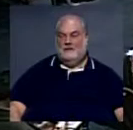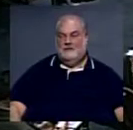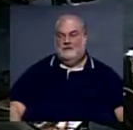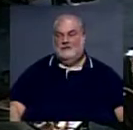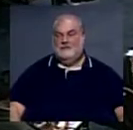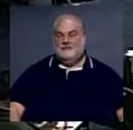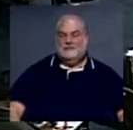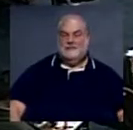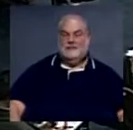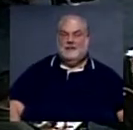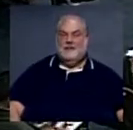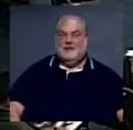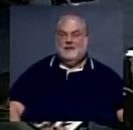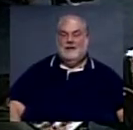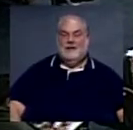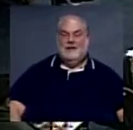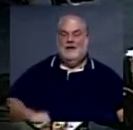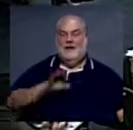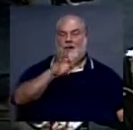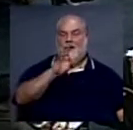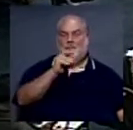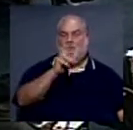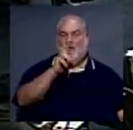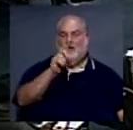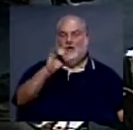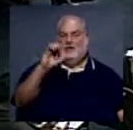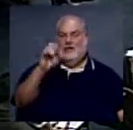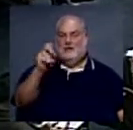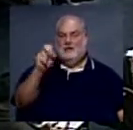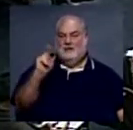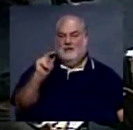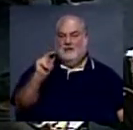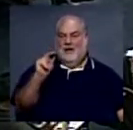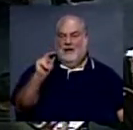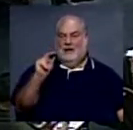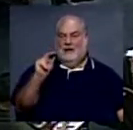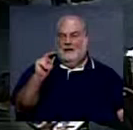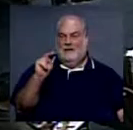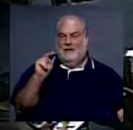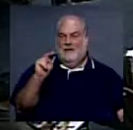The next person is Fred Jackson.